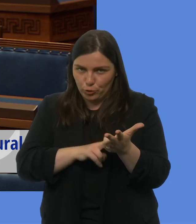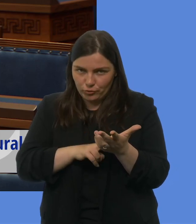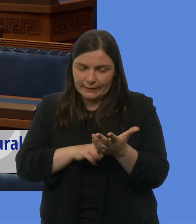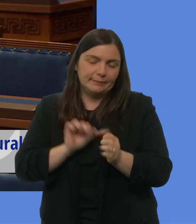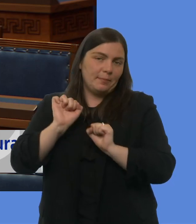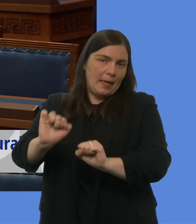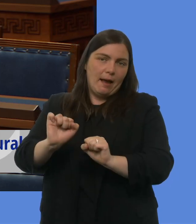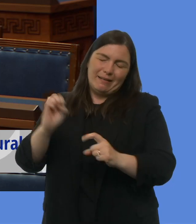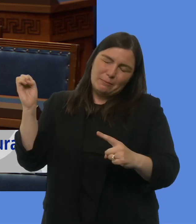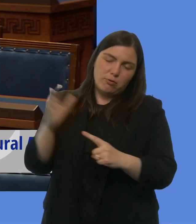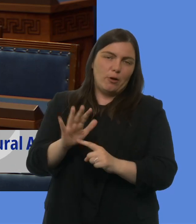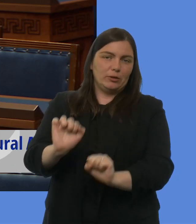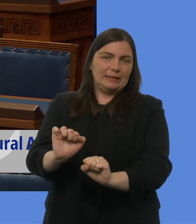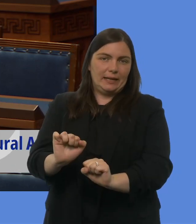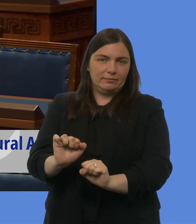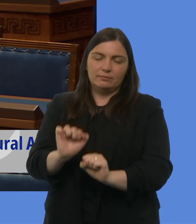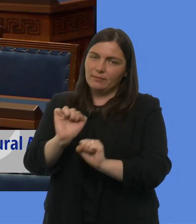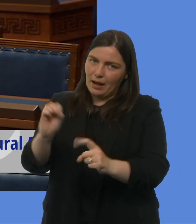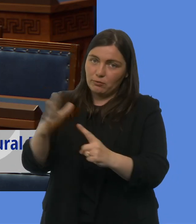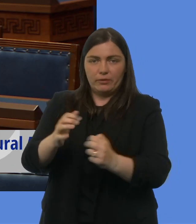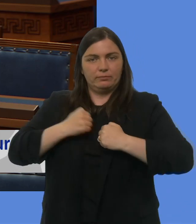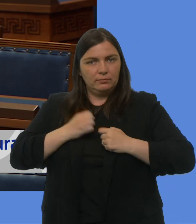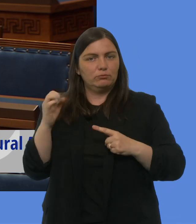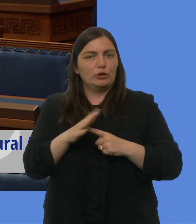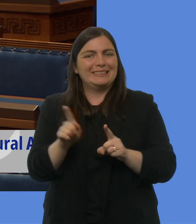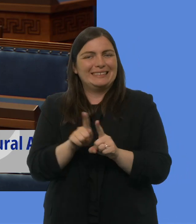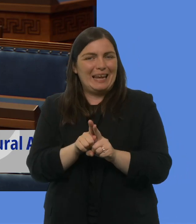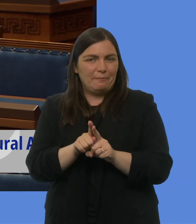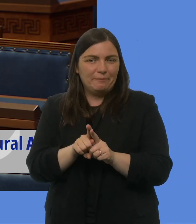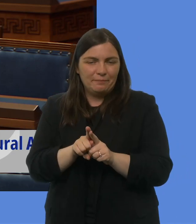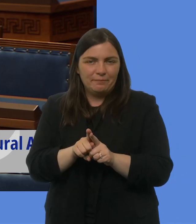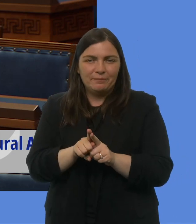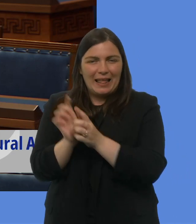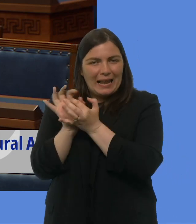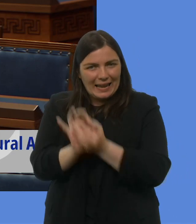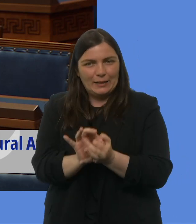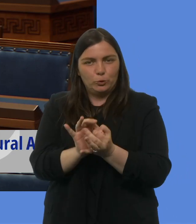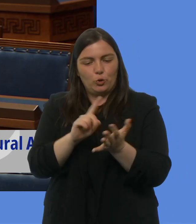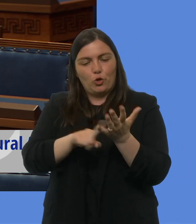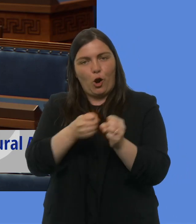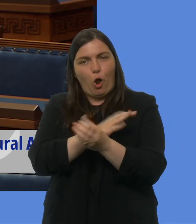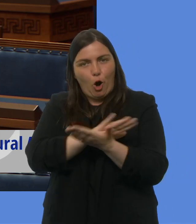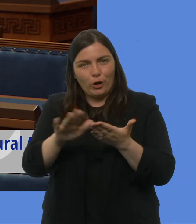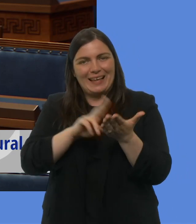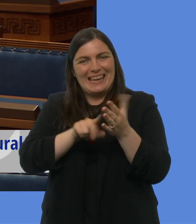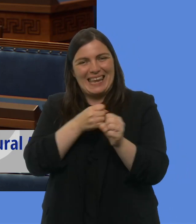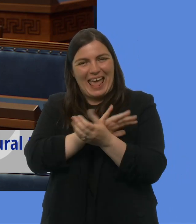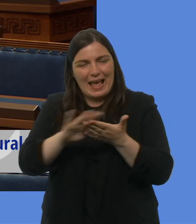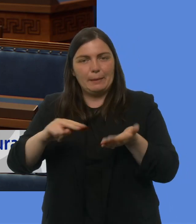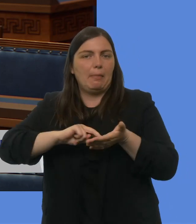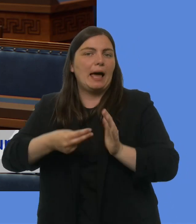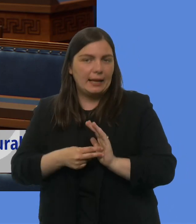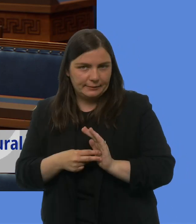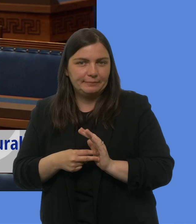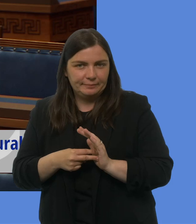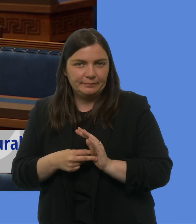priority for me because it's a direct action from the Lough Neagh plan. A number of the actions within the plan, both to launch the consultation in